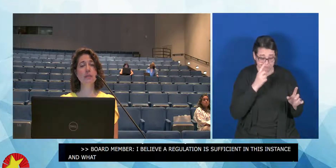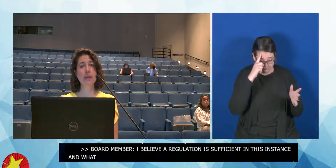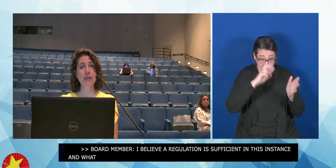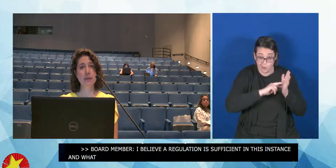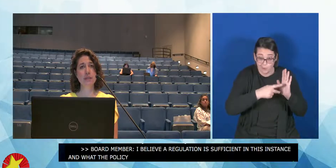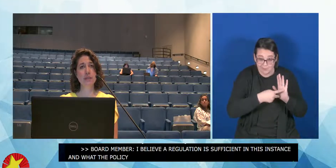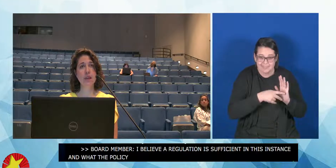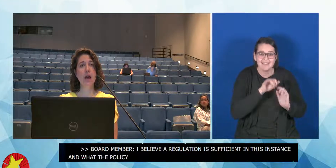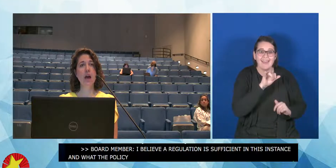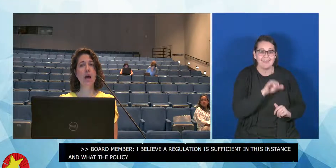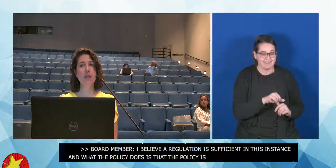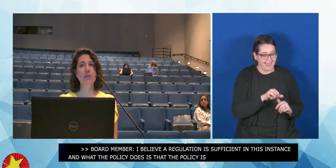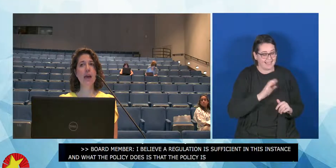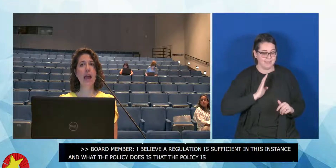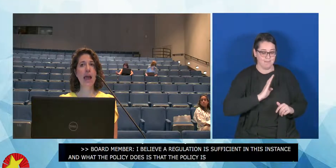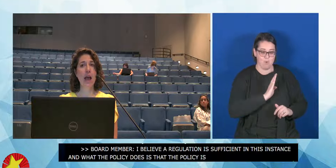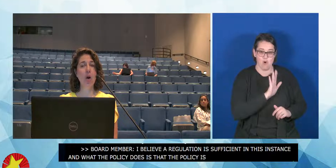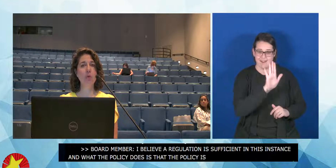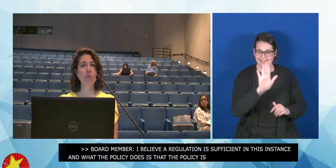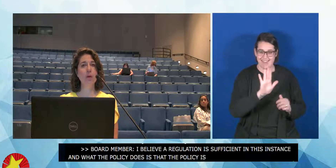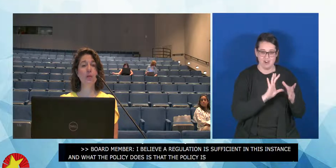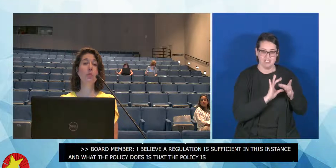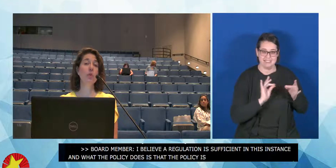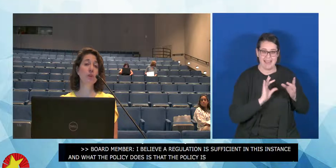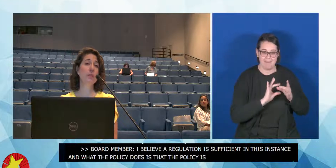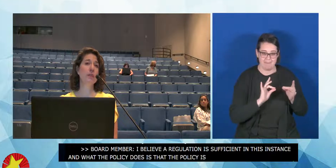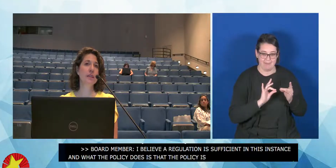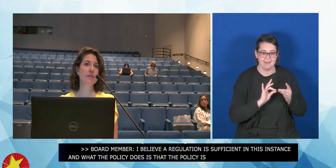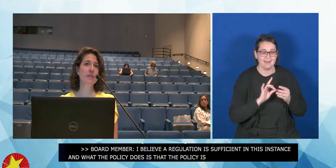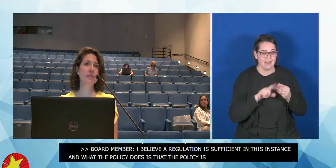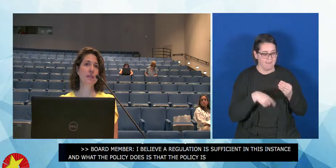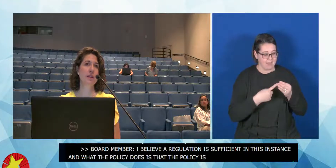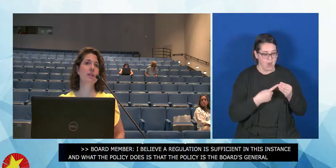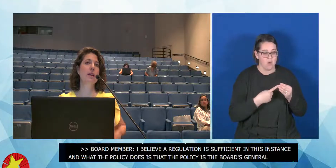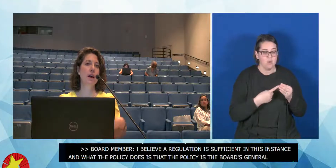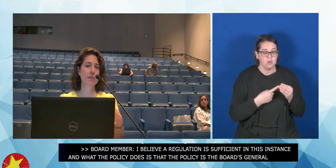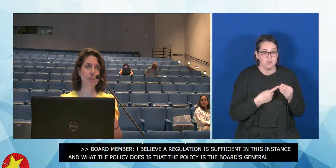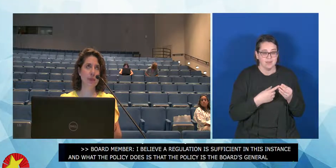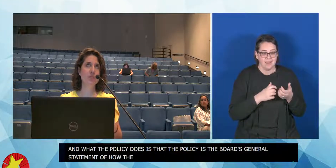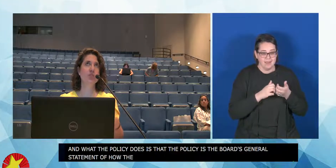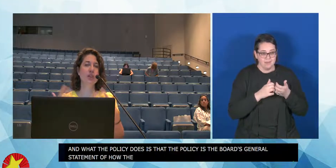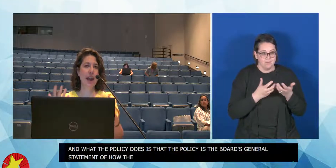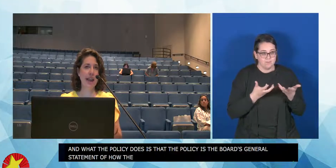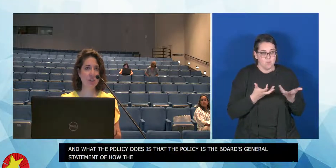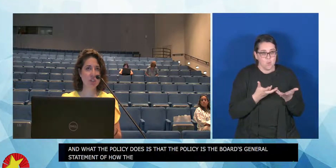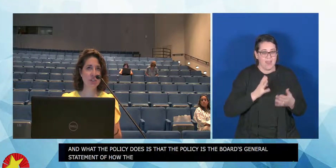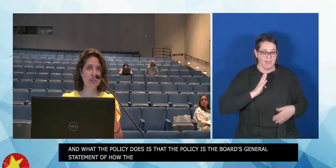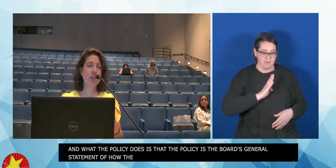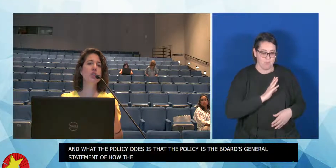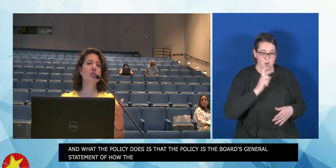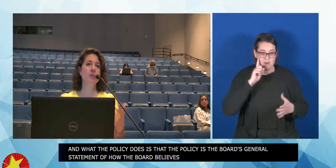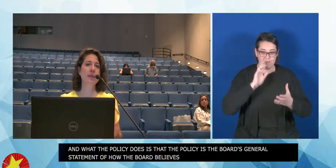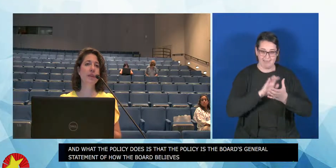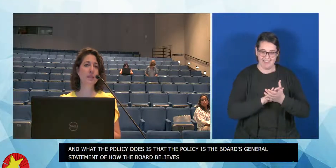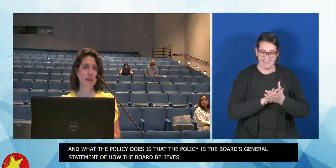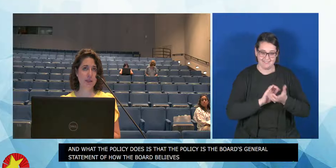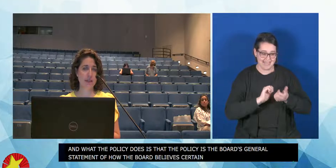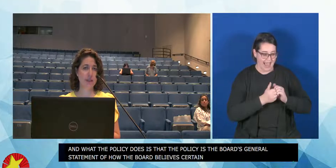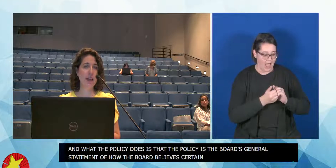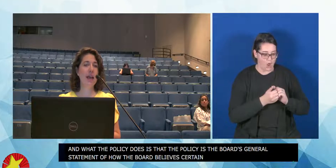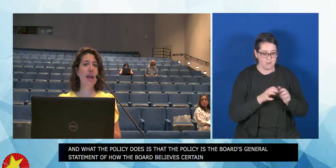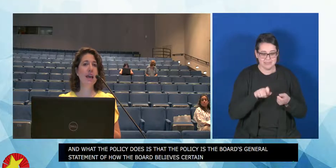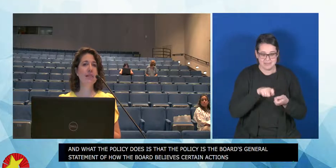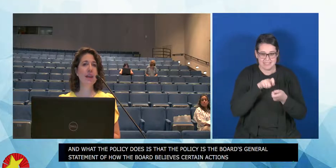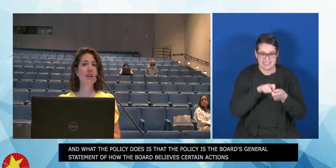general statement of how the board believes certain actions should be